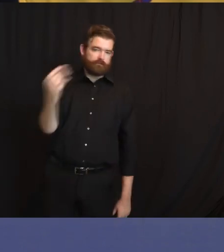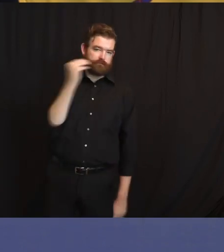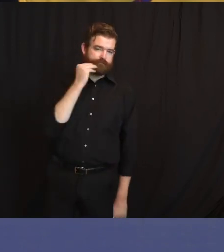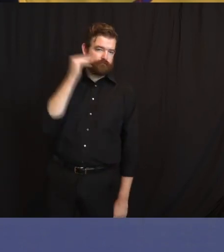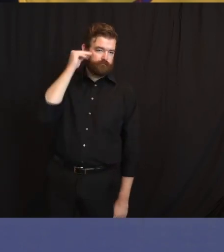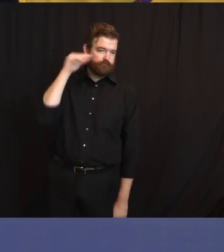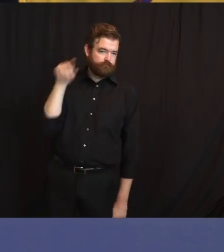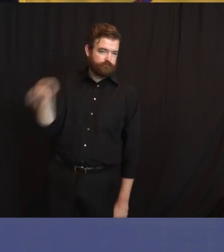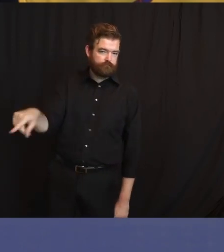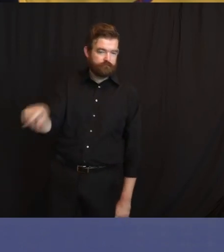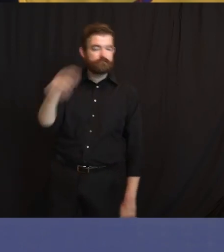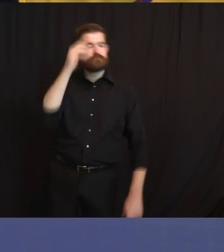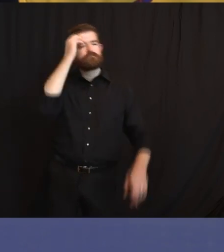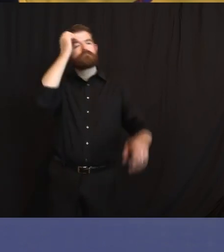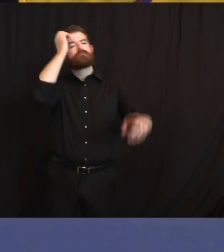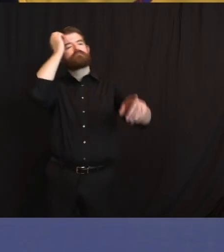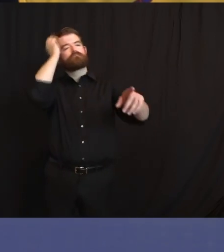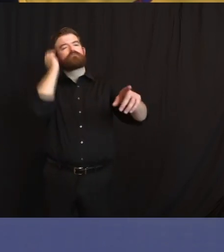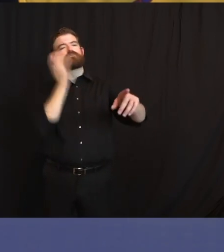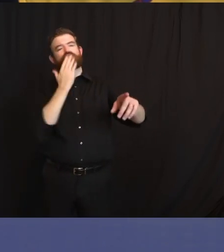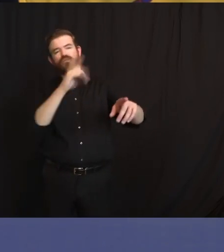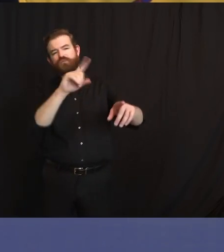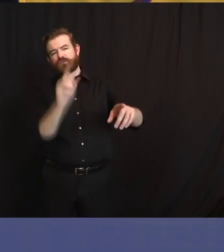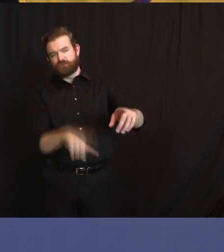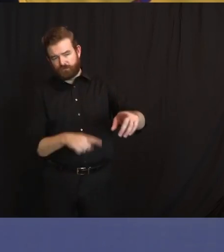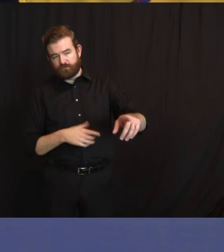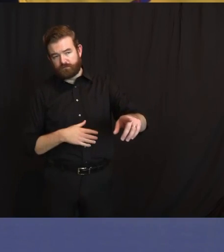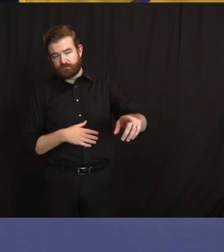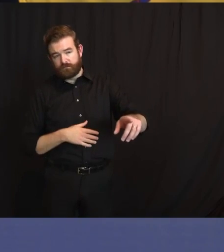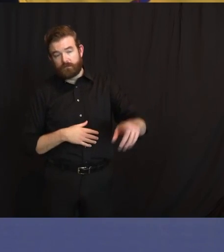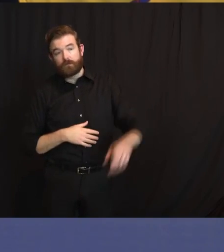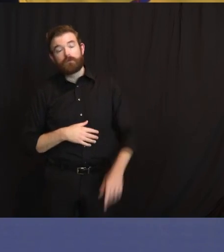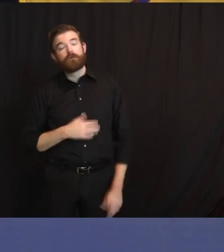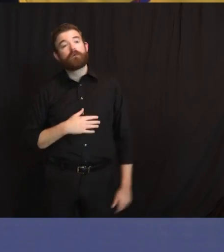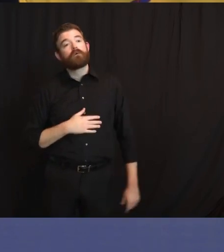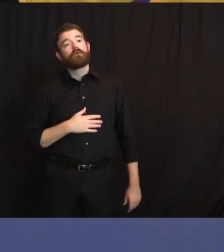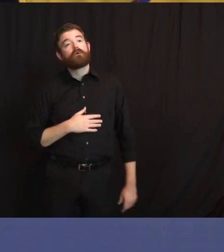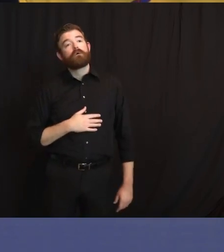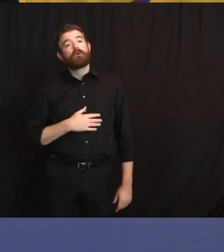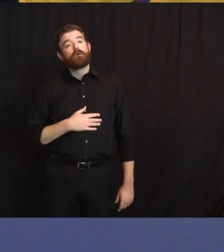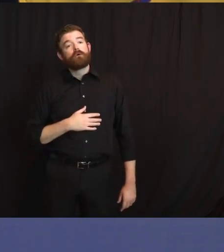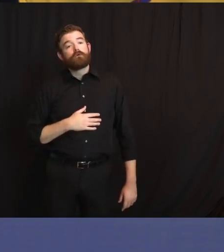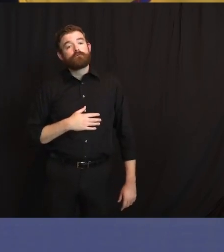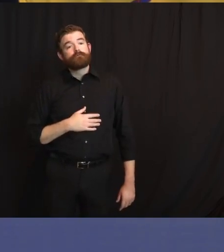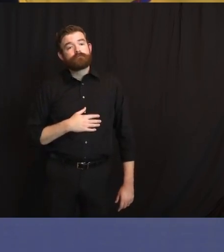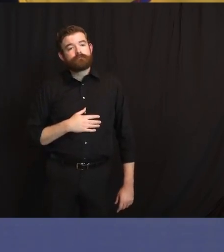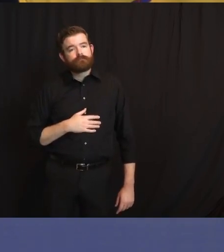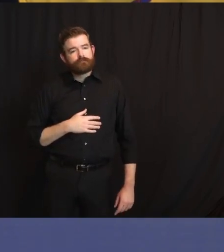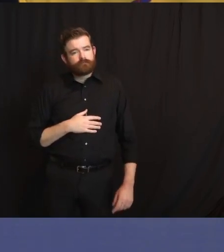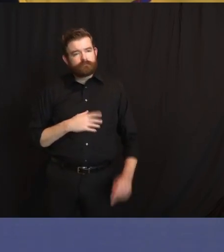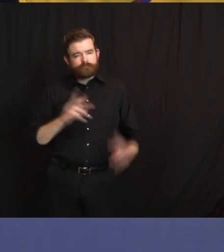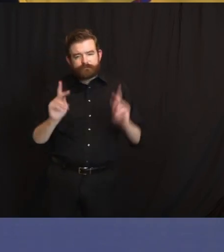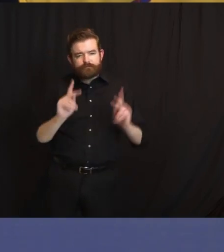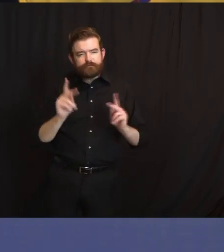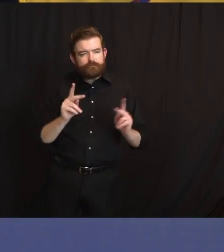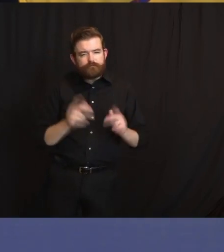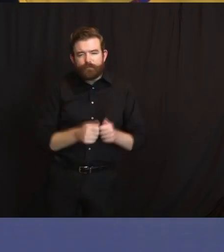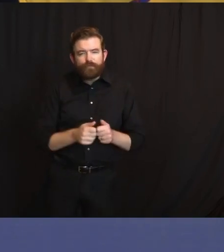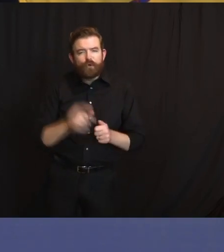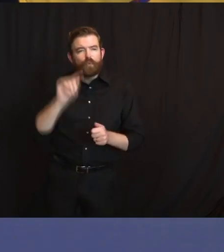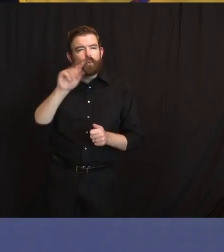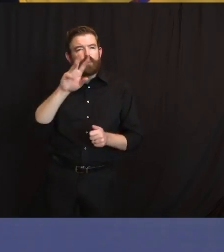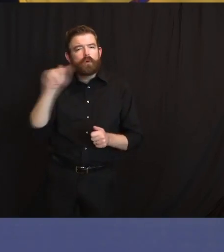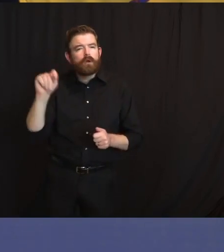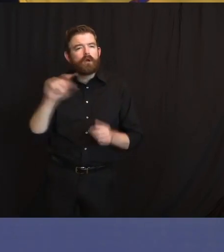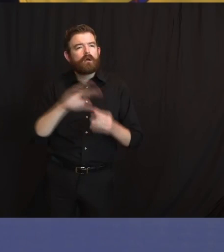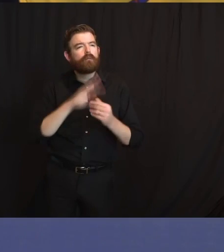it, the irresponsibility of folks sending a post around like that, and then elected leaders